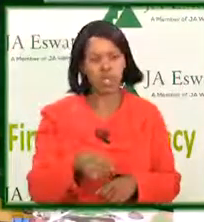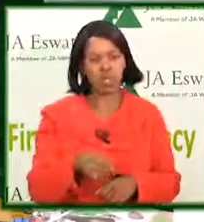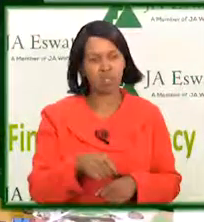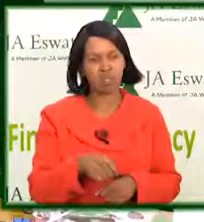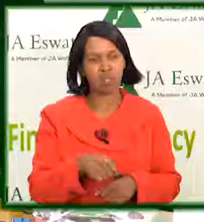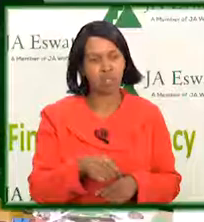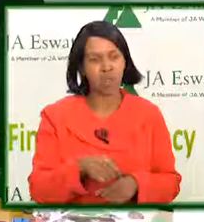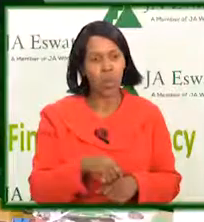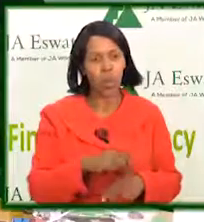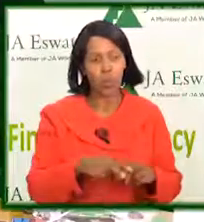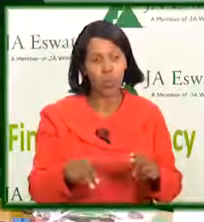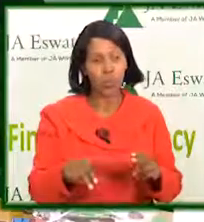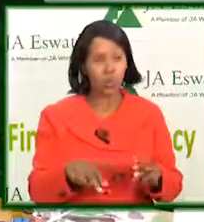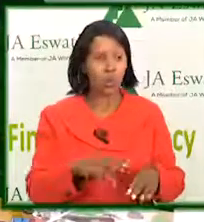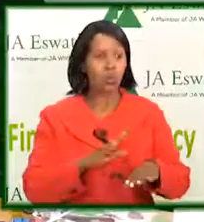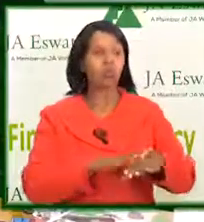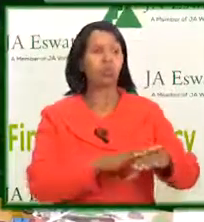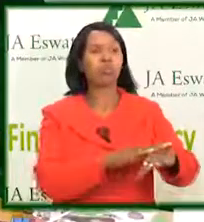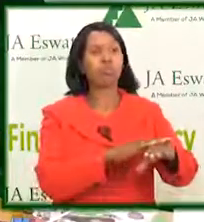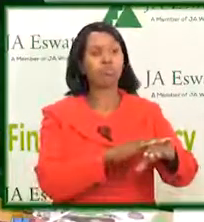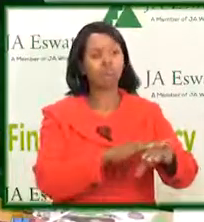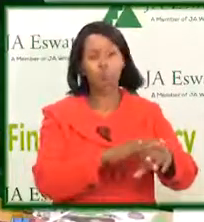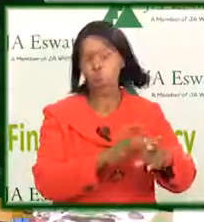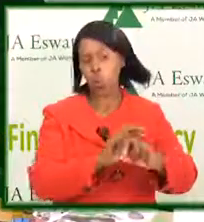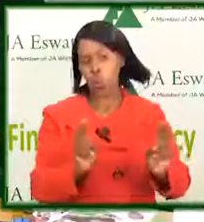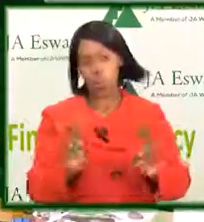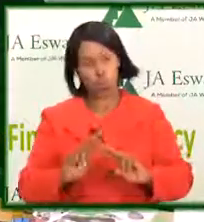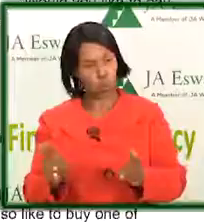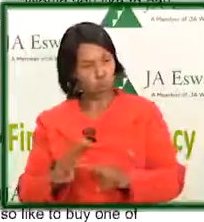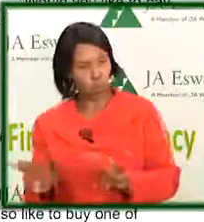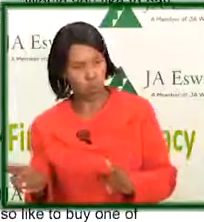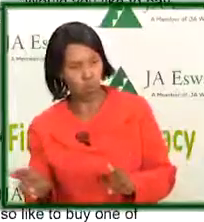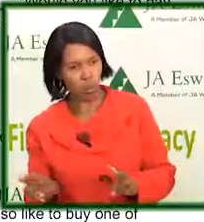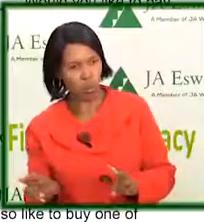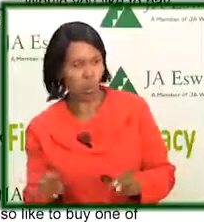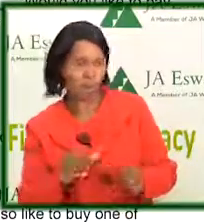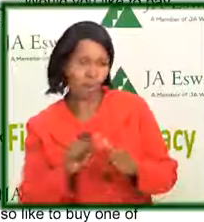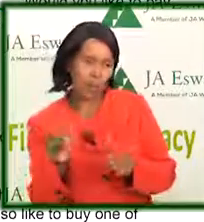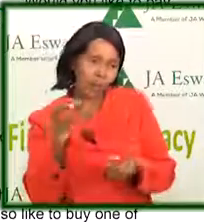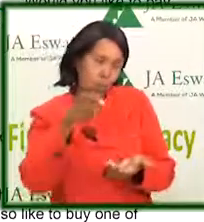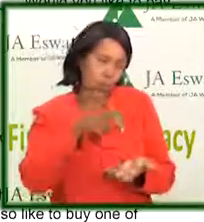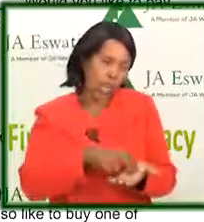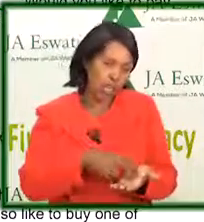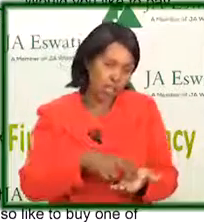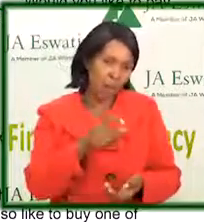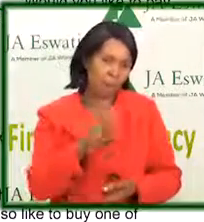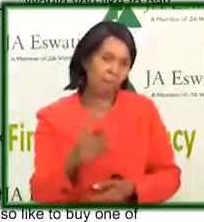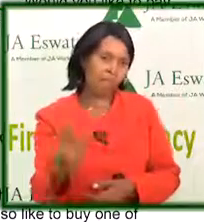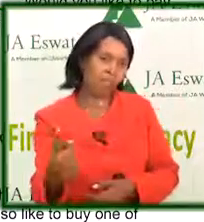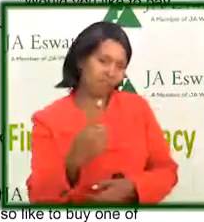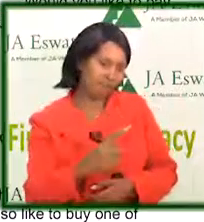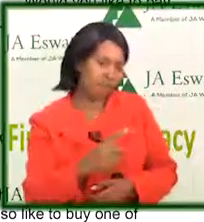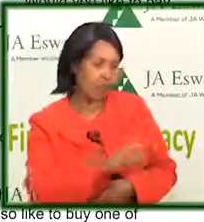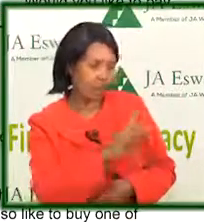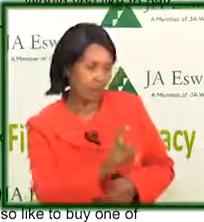no. Rather ask questions like, would you like 1 or 2 of this? Or would you like to